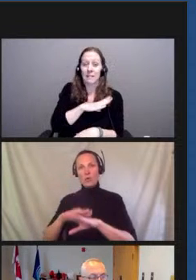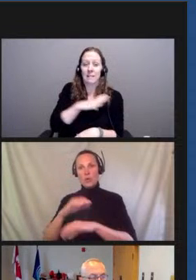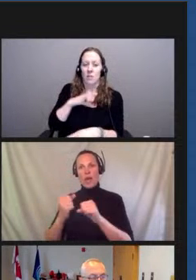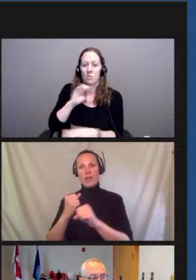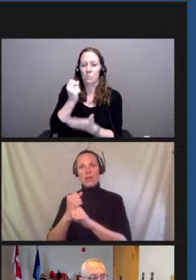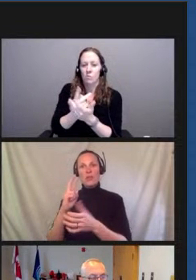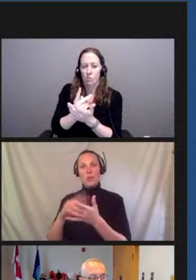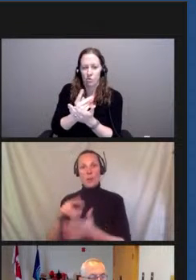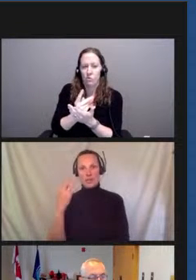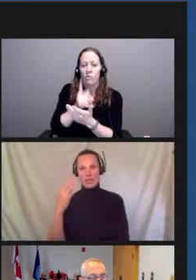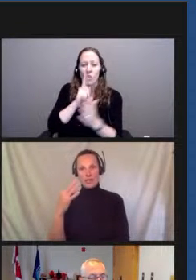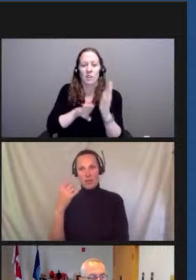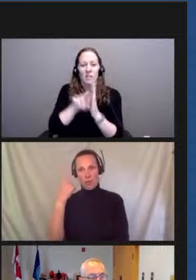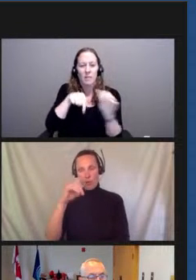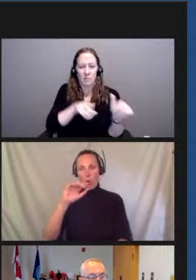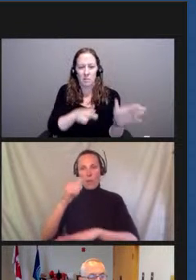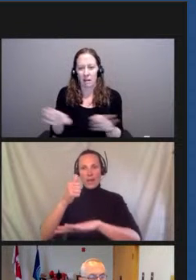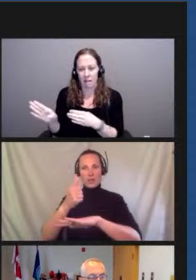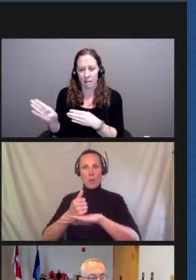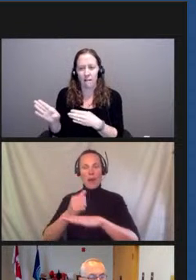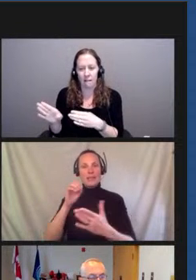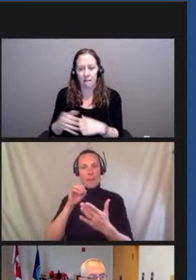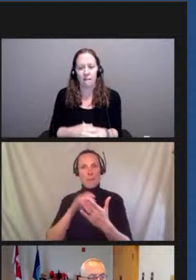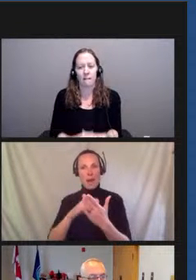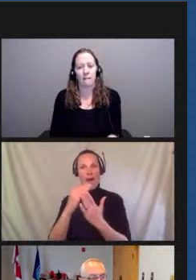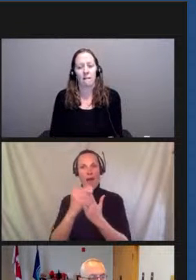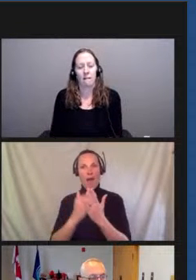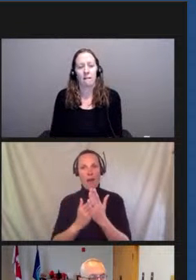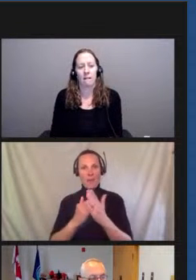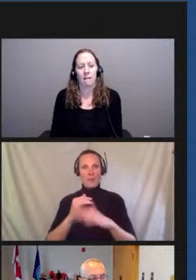Plan. Next slide, please.